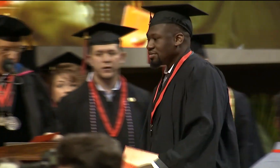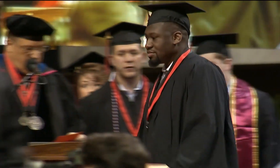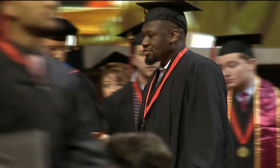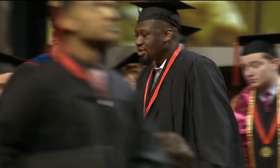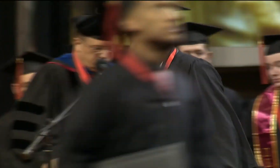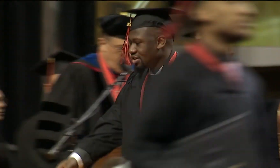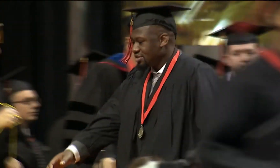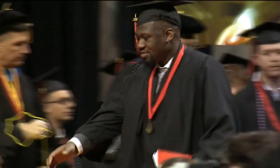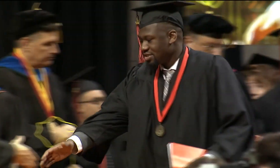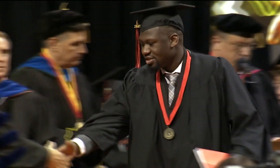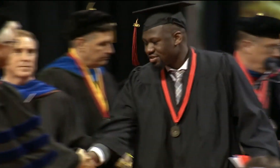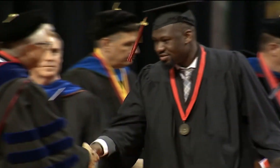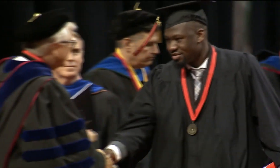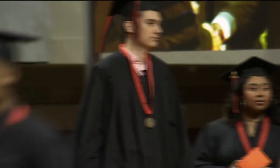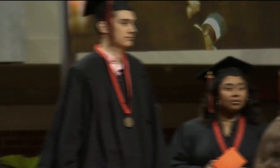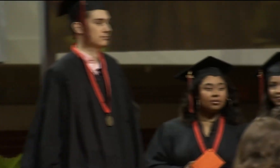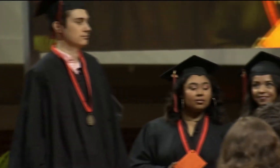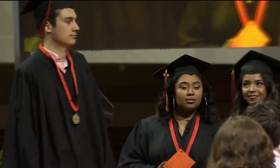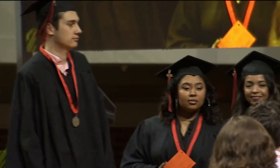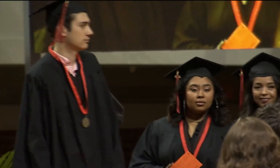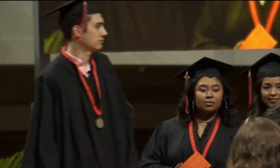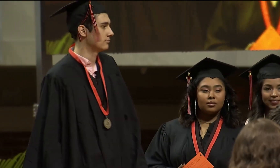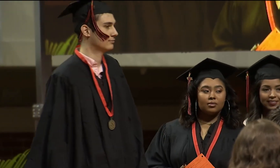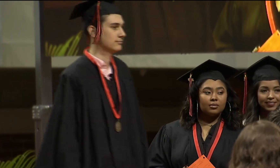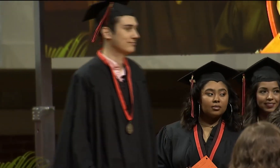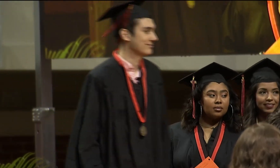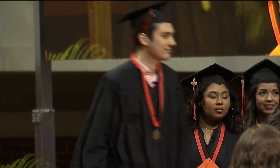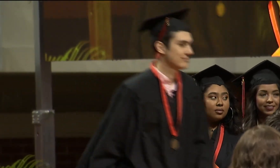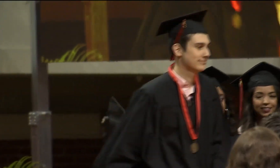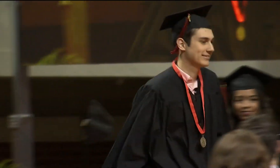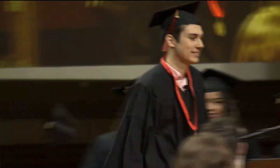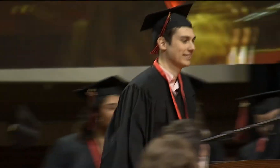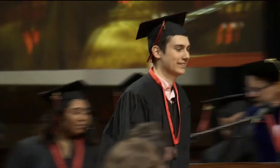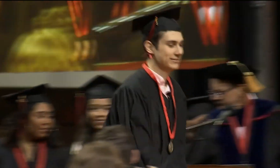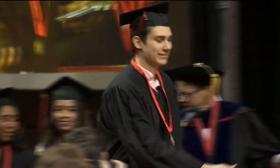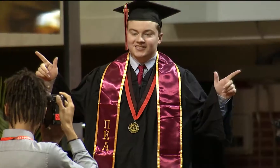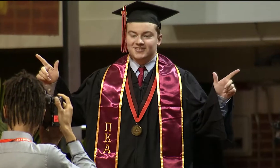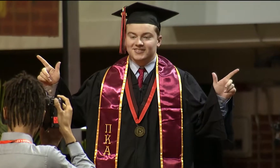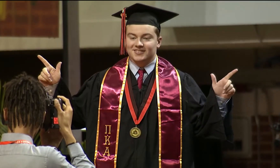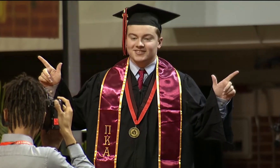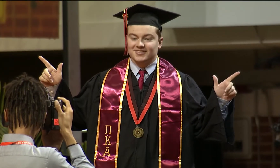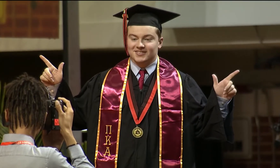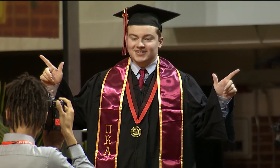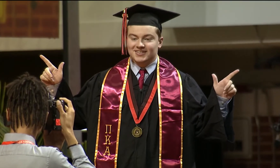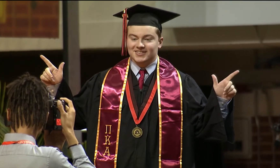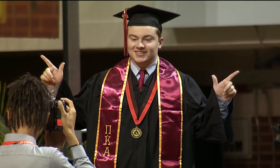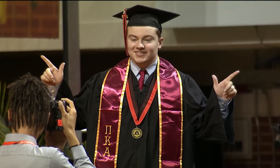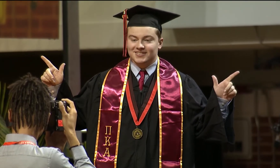Tomitope Olinisakin. Chad Wiemhoff.